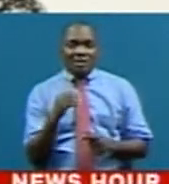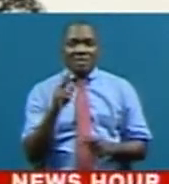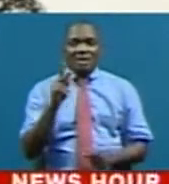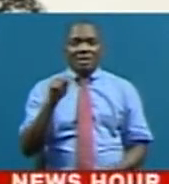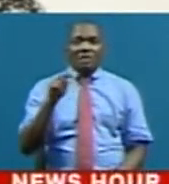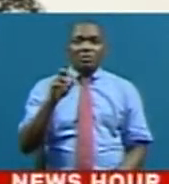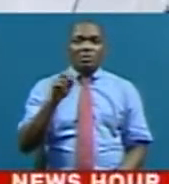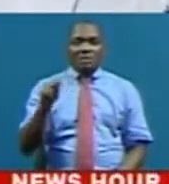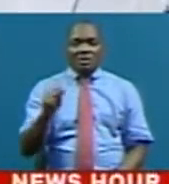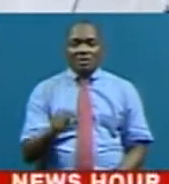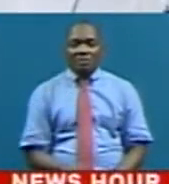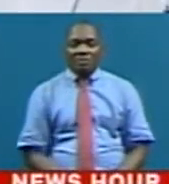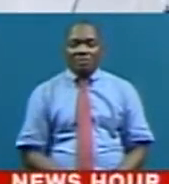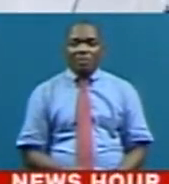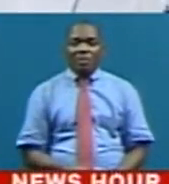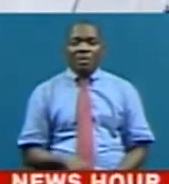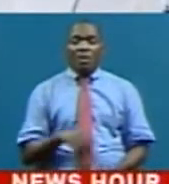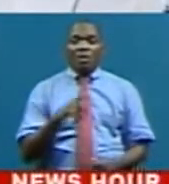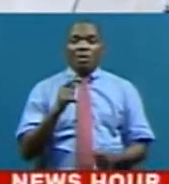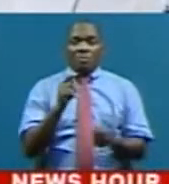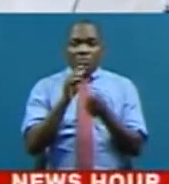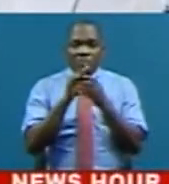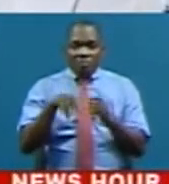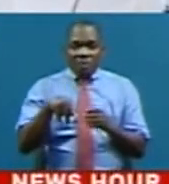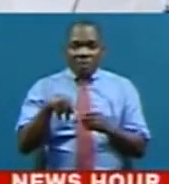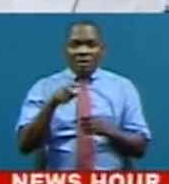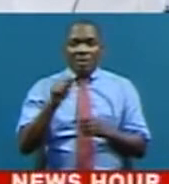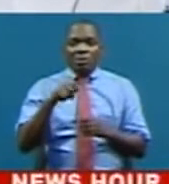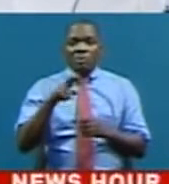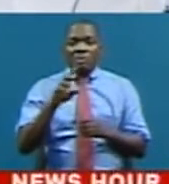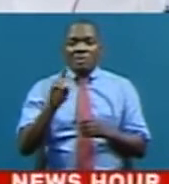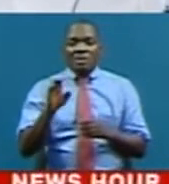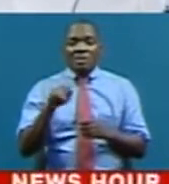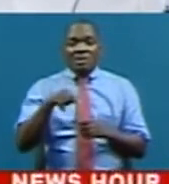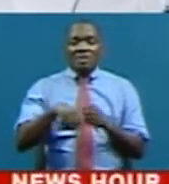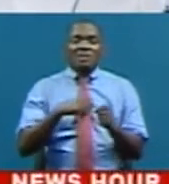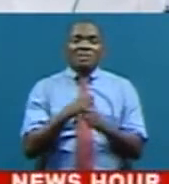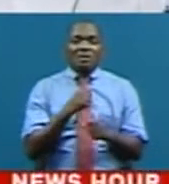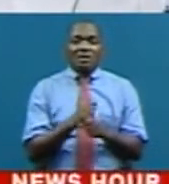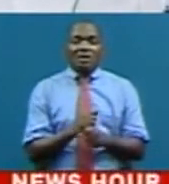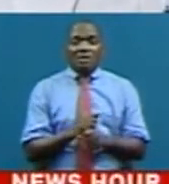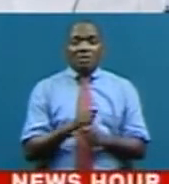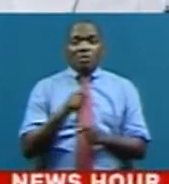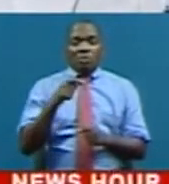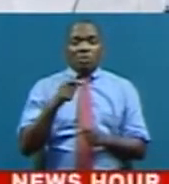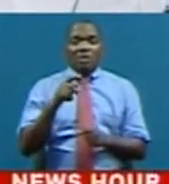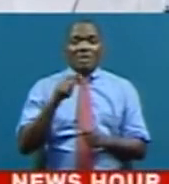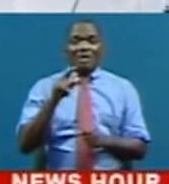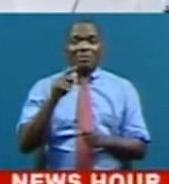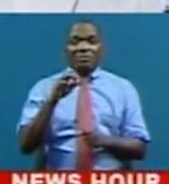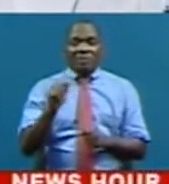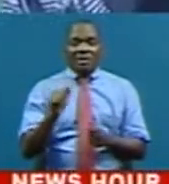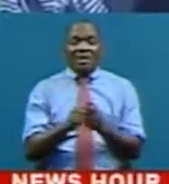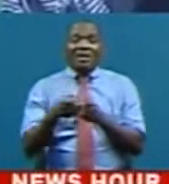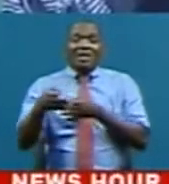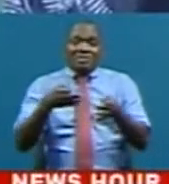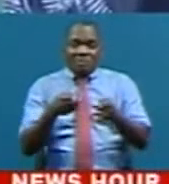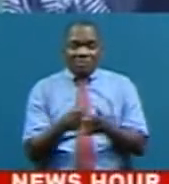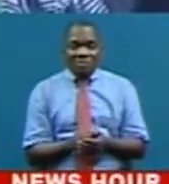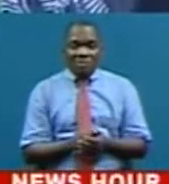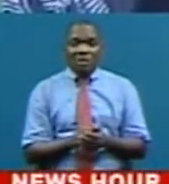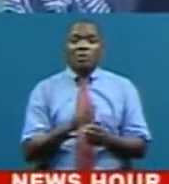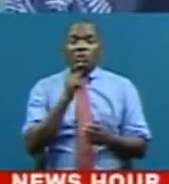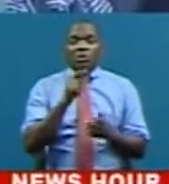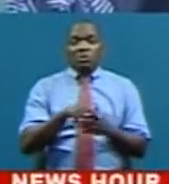in KNUST. The convener for PAUDC 2019, Mr. Joel Telfer,